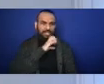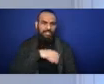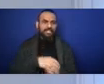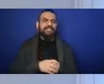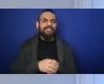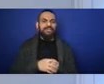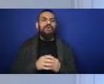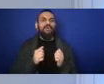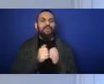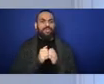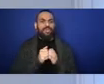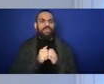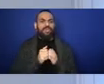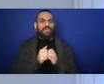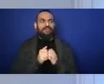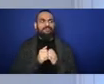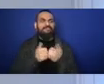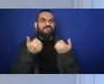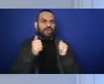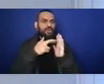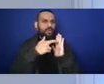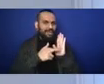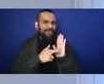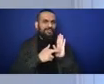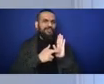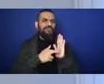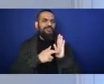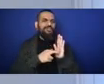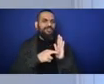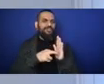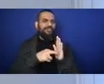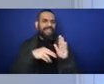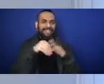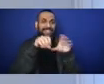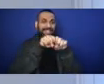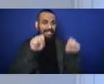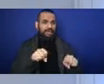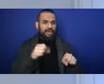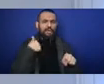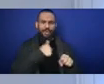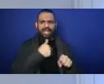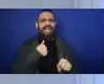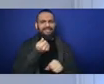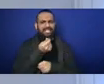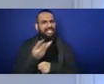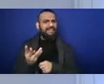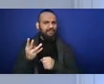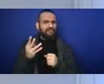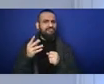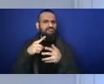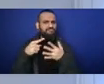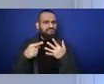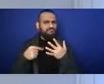outreach, where it's not electronic and it's more in person, where we can